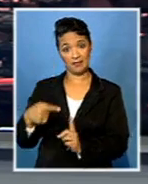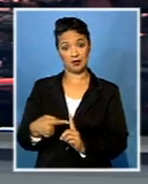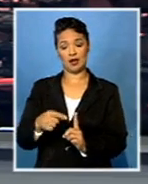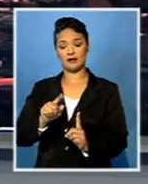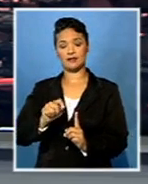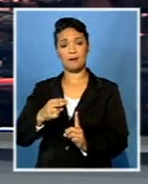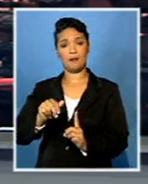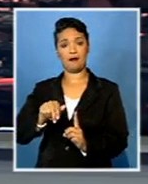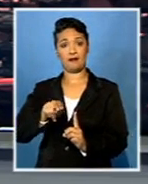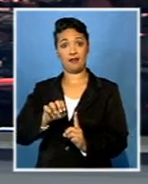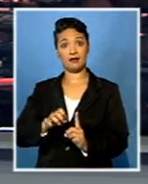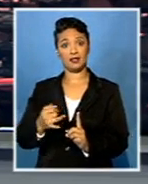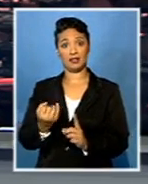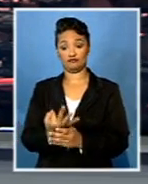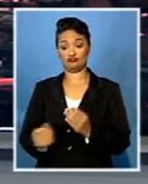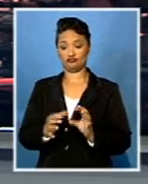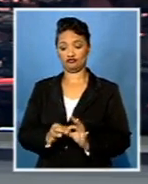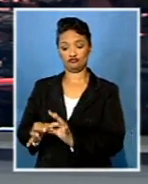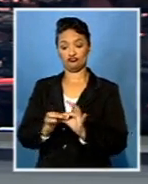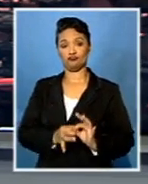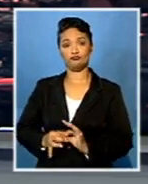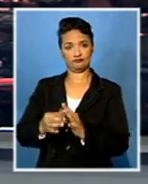Minister, he'll be heading a coalition government there.